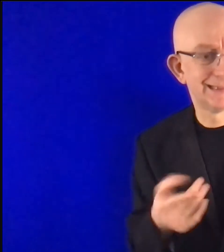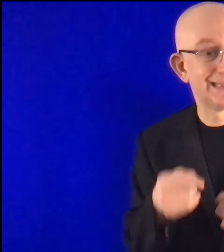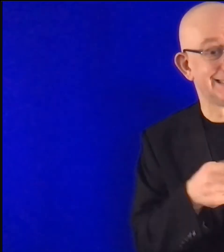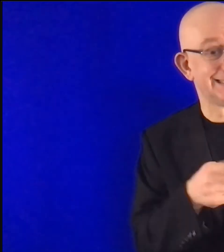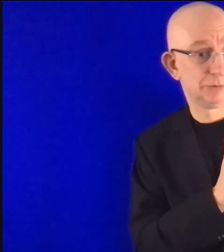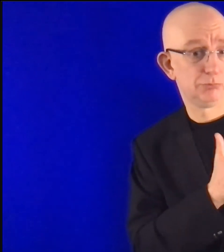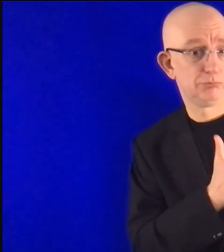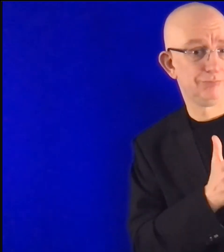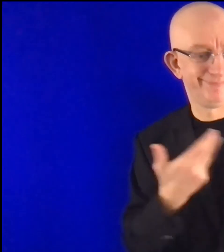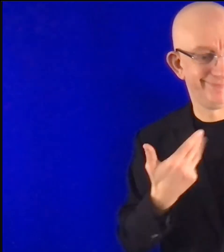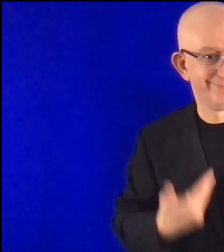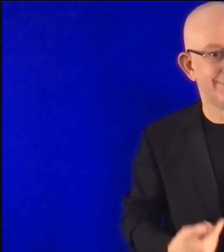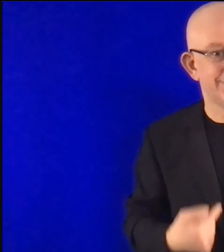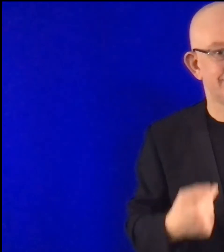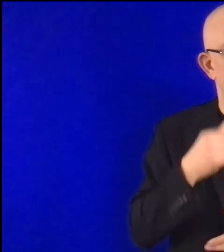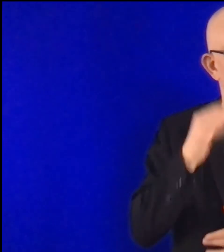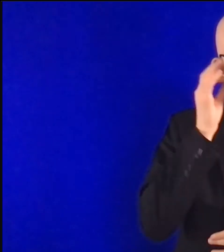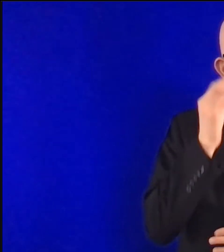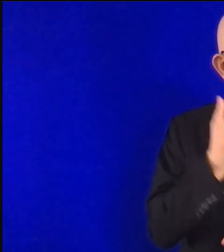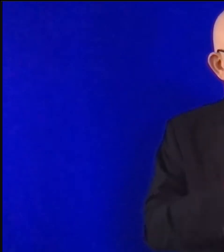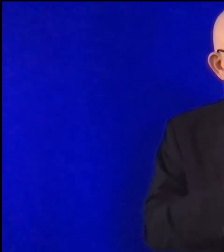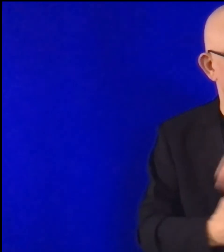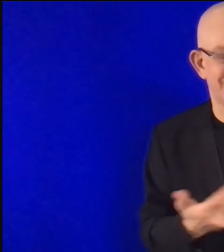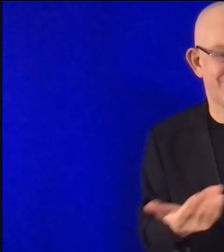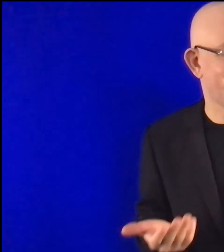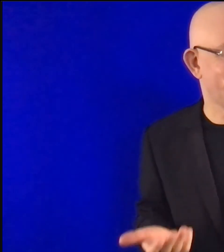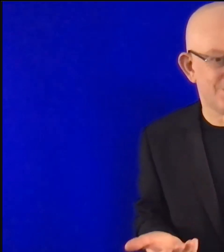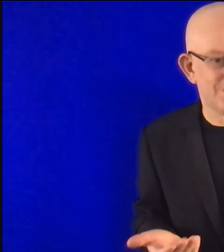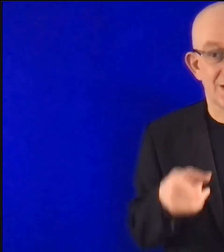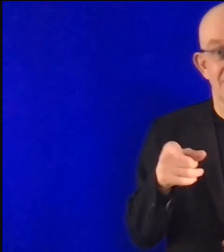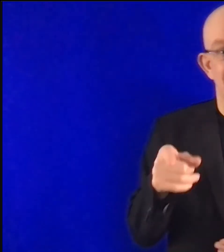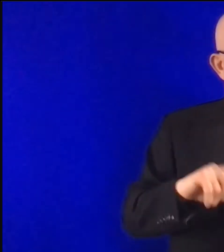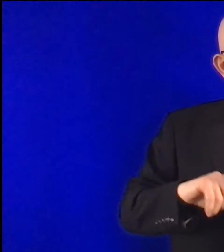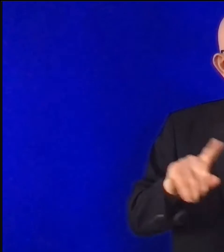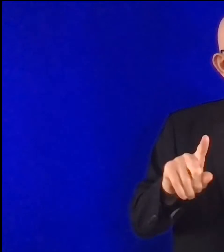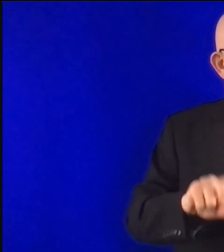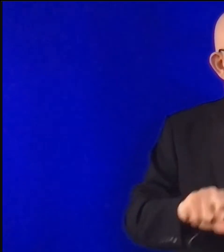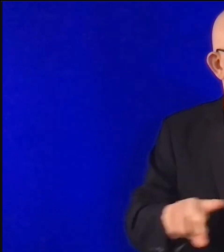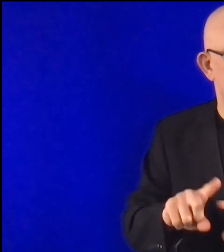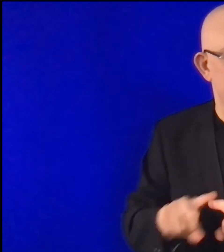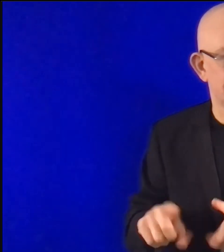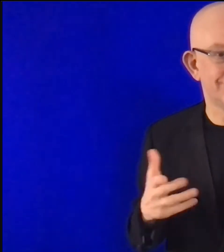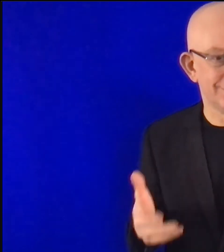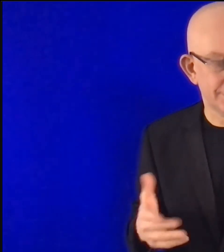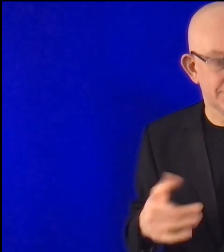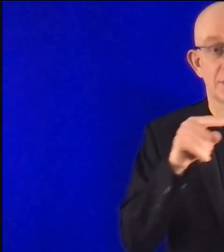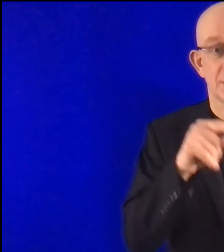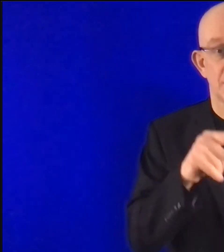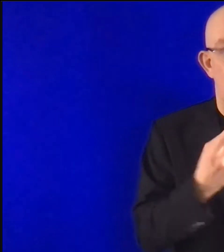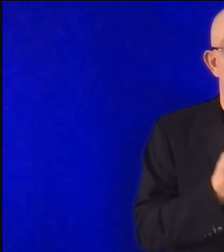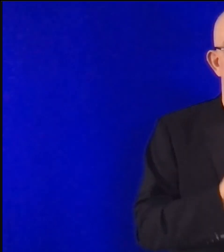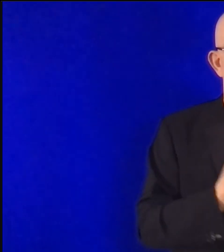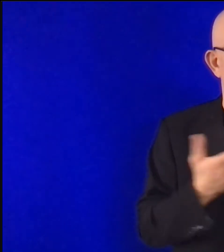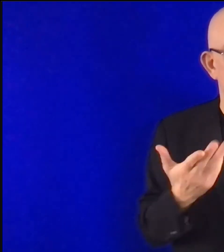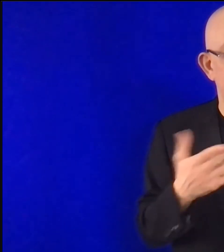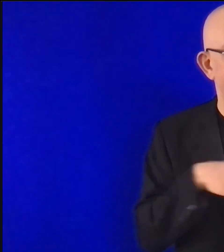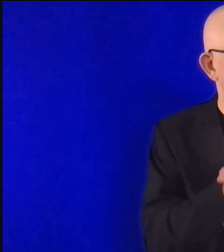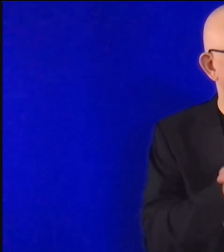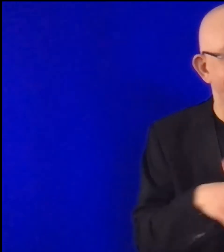is coming up with different programs, whereas I am not able to access it. Government says in the news I get to see